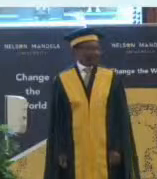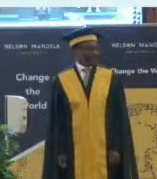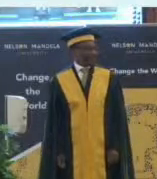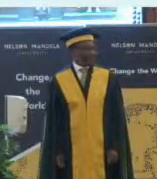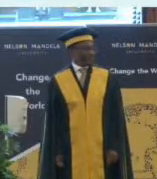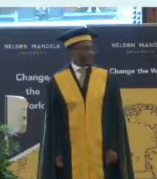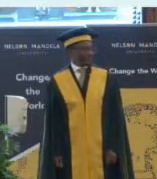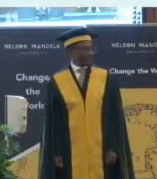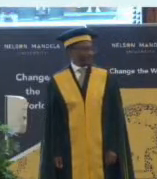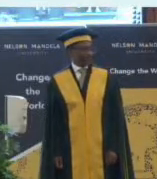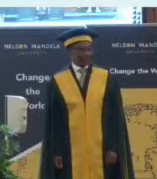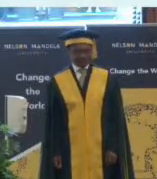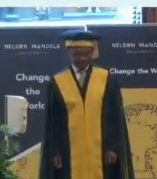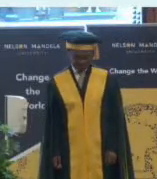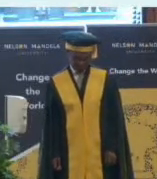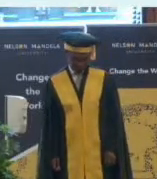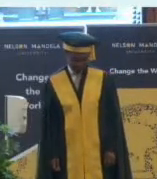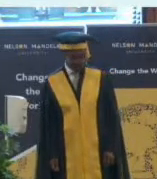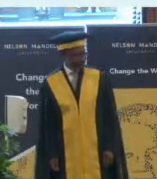Adam Ayub Nolter.